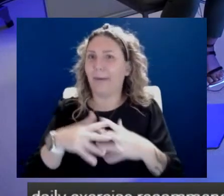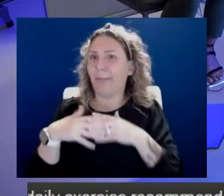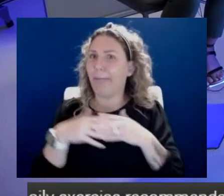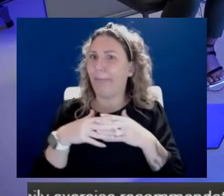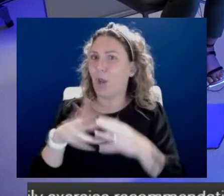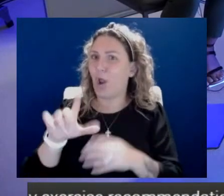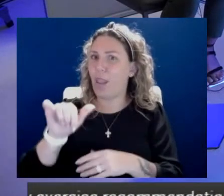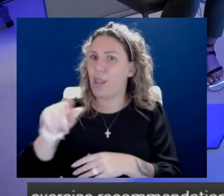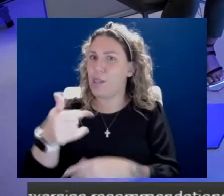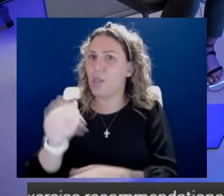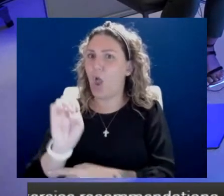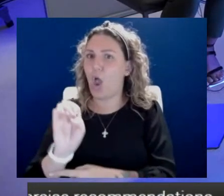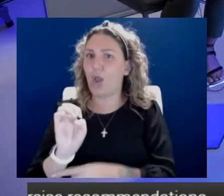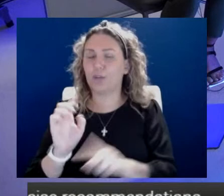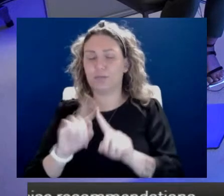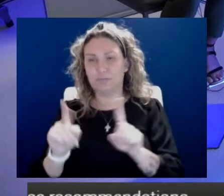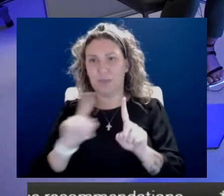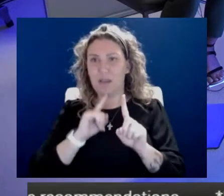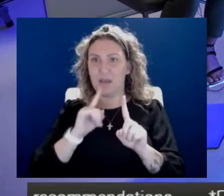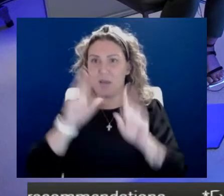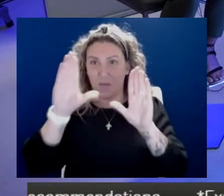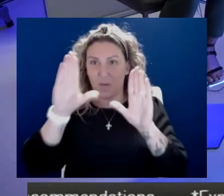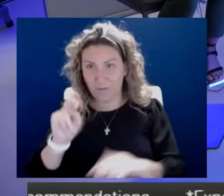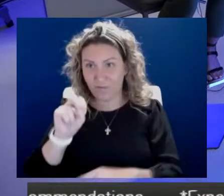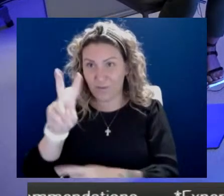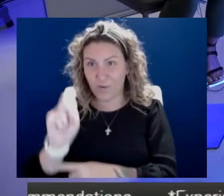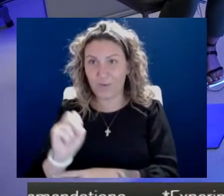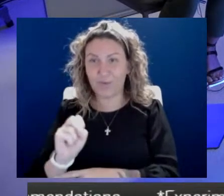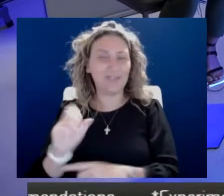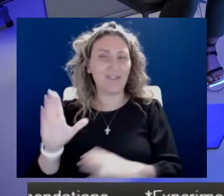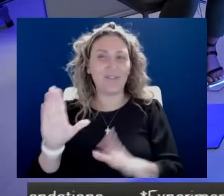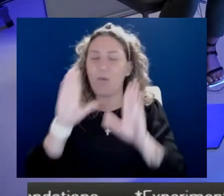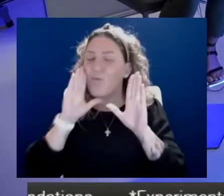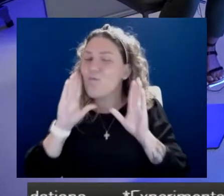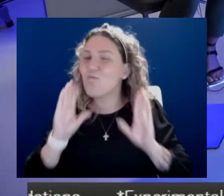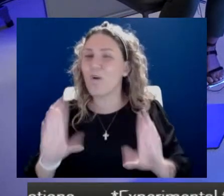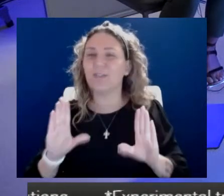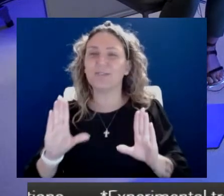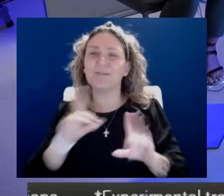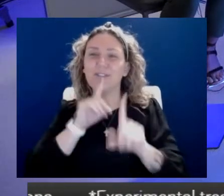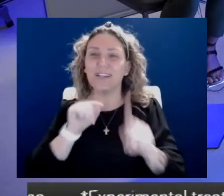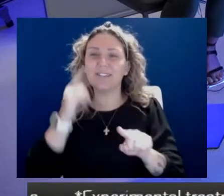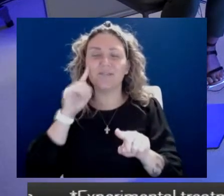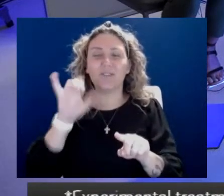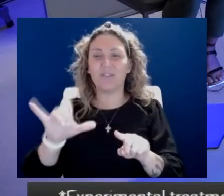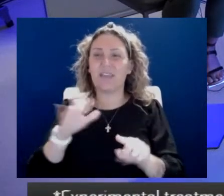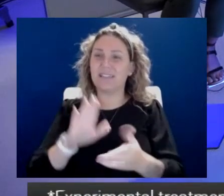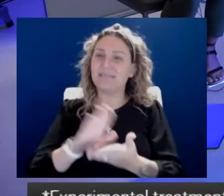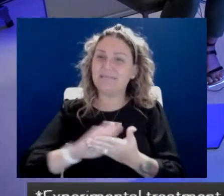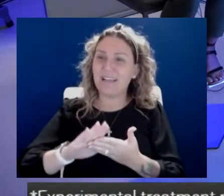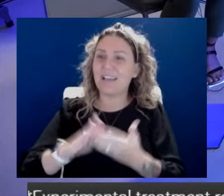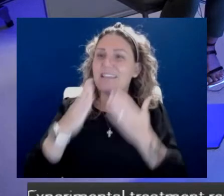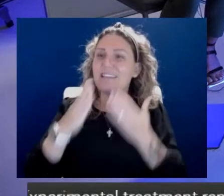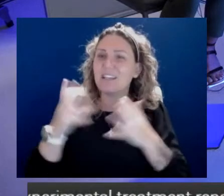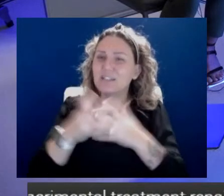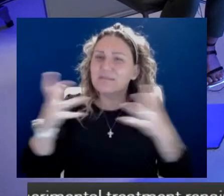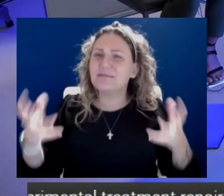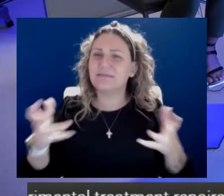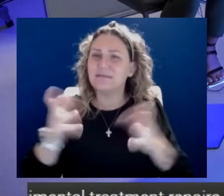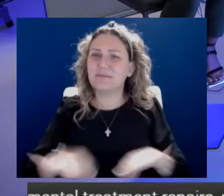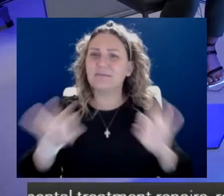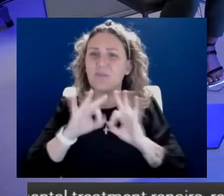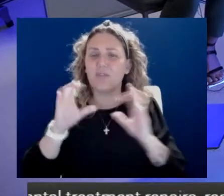good news is you have a great answer on the other end of that question. So that's really nice, So thank you so much. It's such a great, important conversation to have,